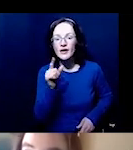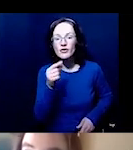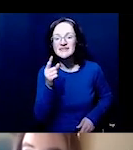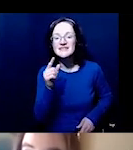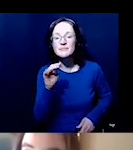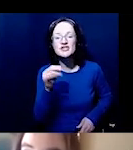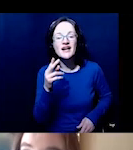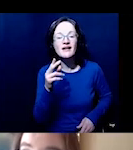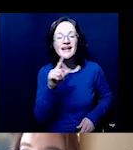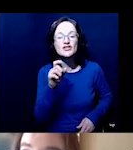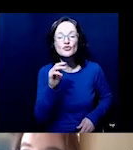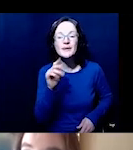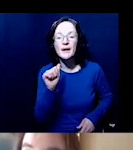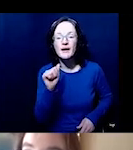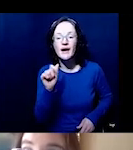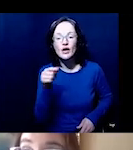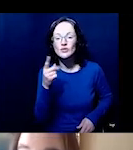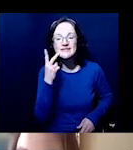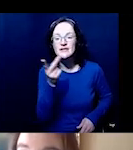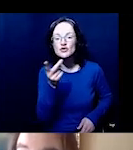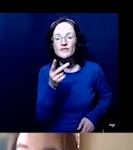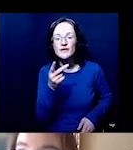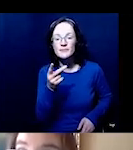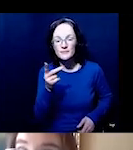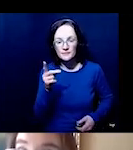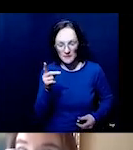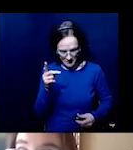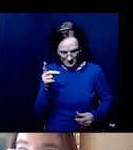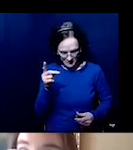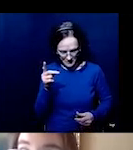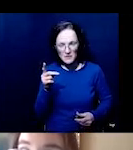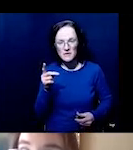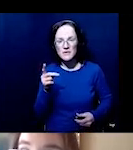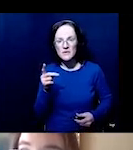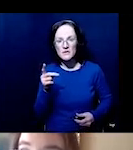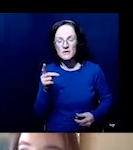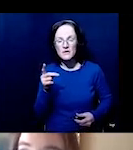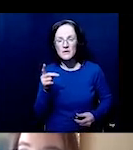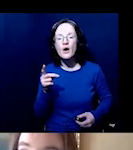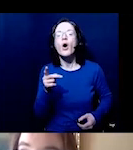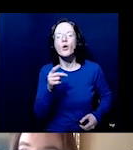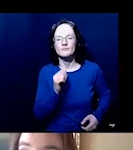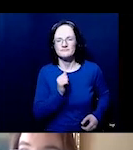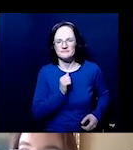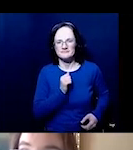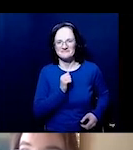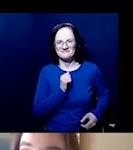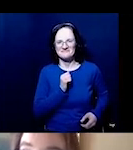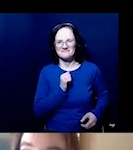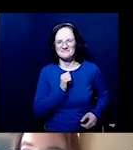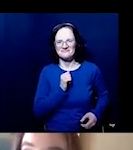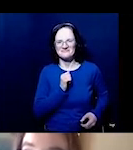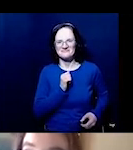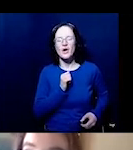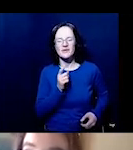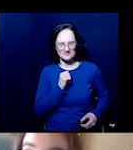I only see Michelle and Zaréma. I only see the two of The them. person requested their microphone be enabled, so it should be on. You can ask your